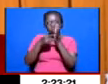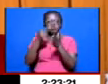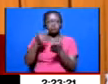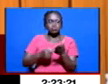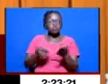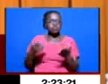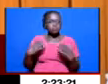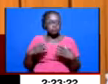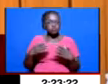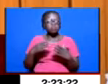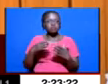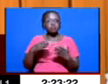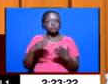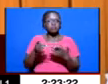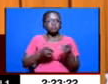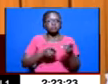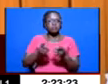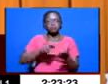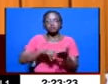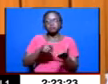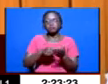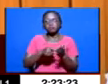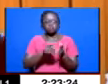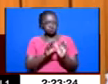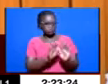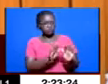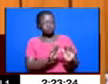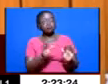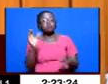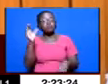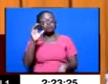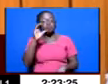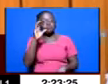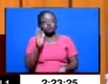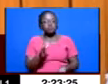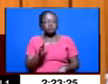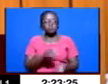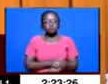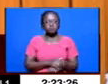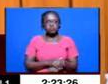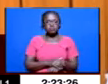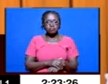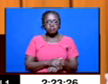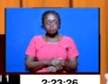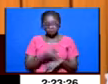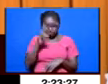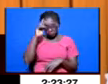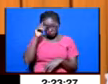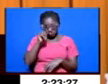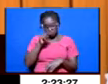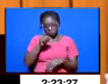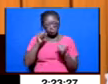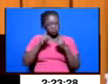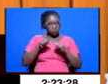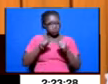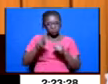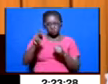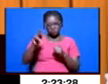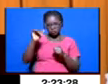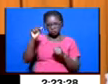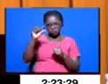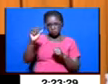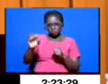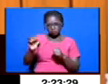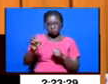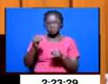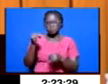initiative was a preserve of the citizens. It's for this reason that I concur with Kiage J when he concluded